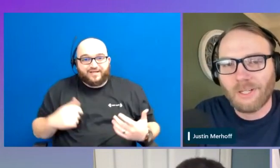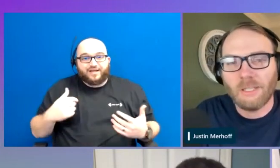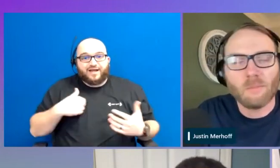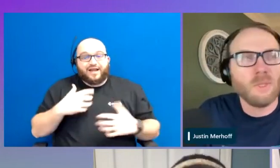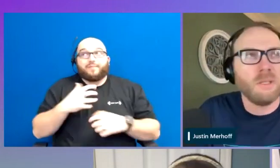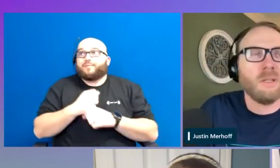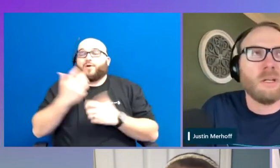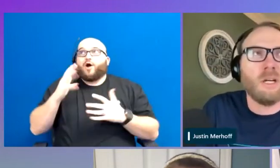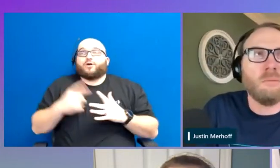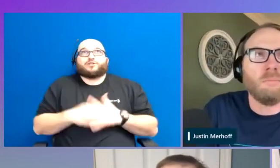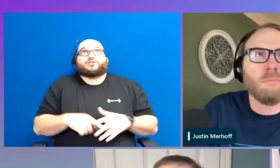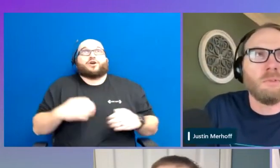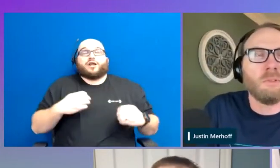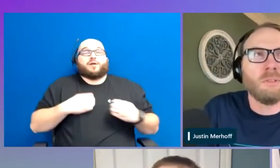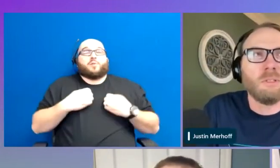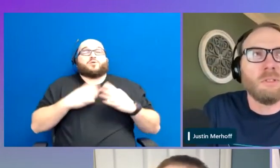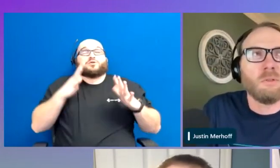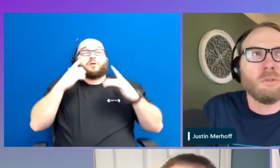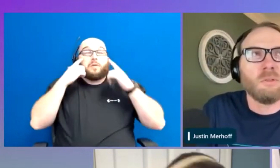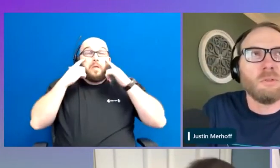emotional already. The